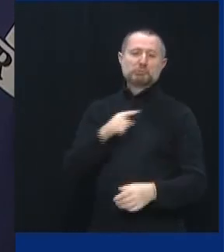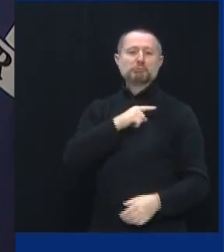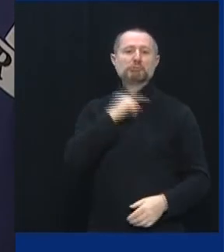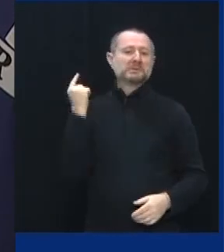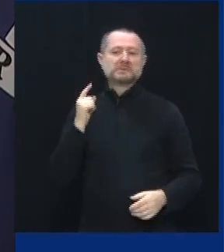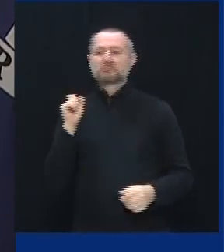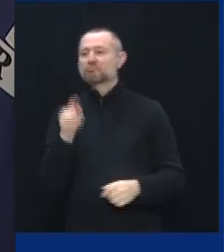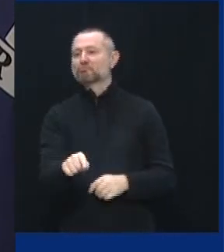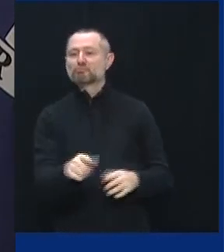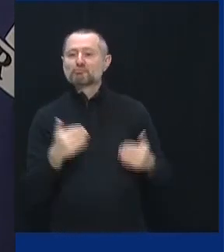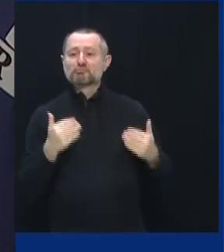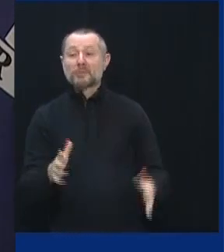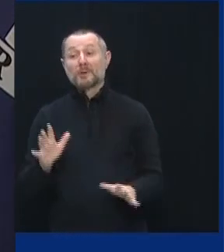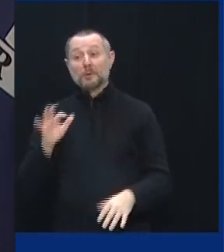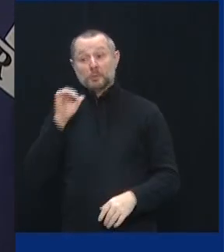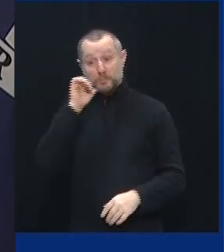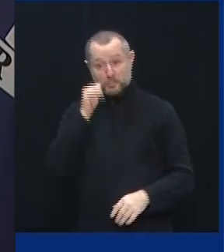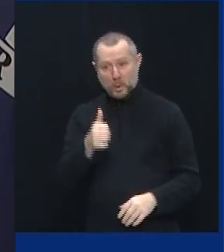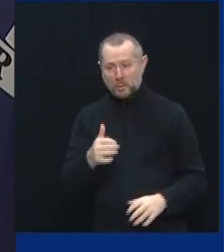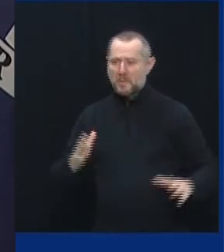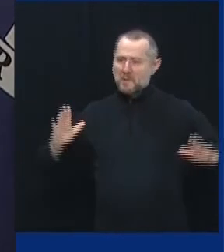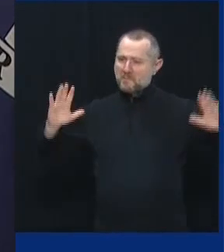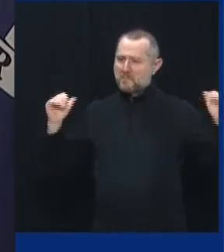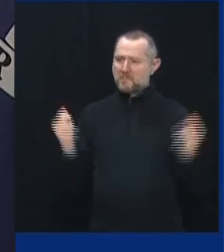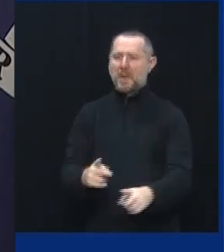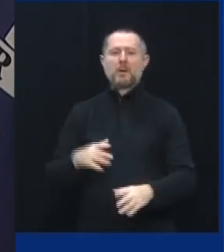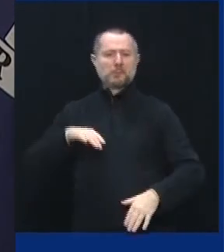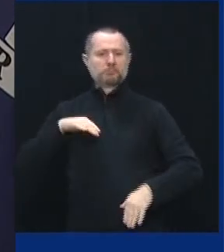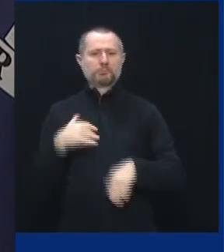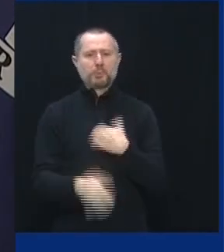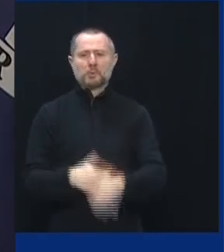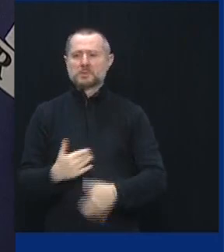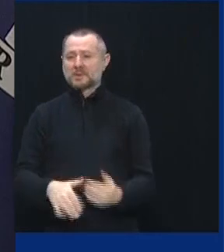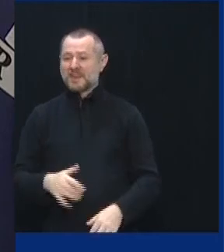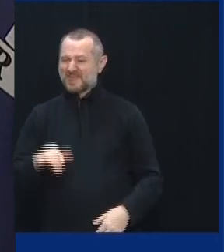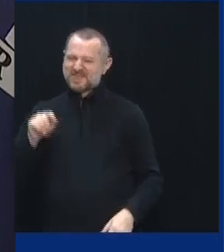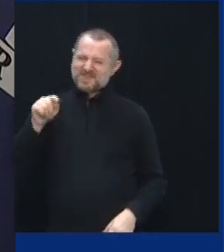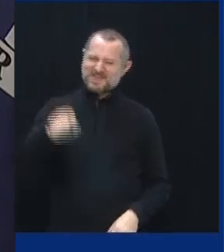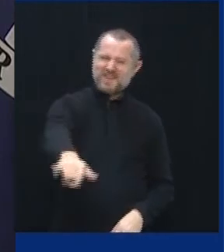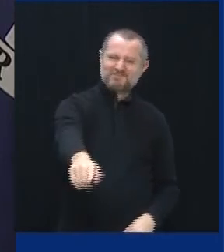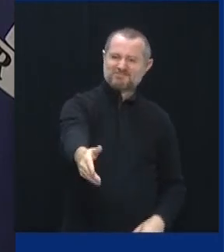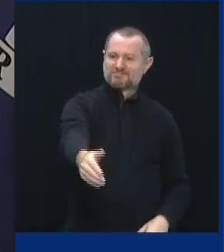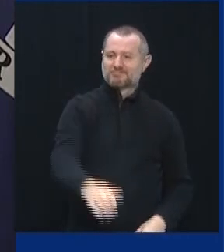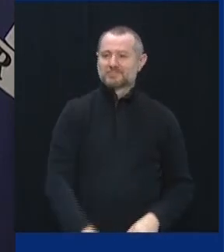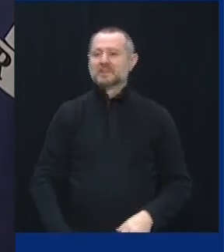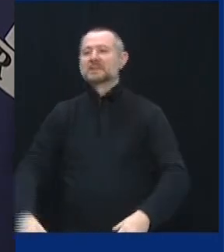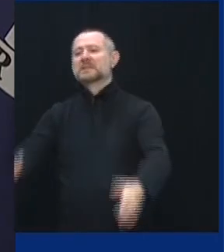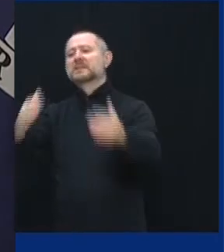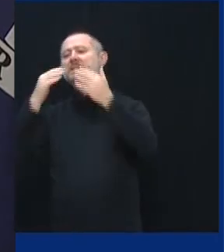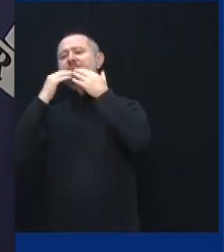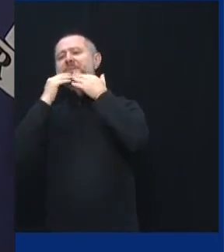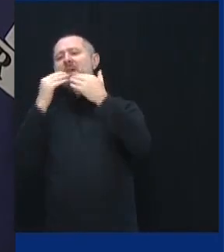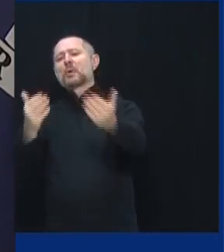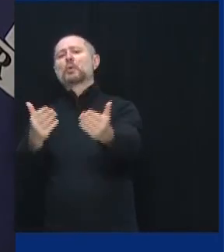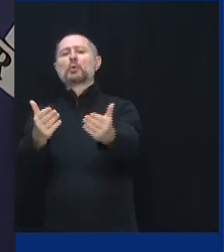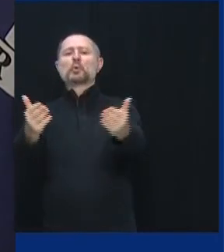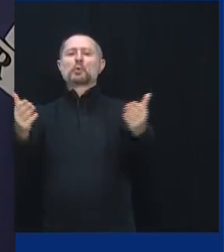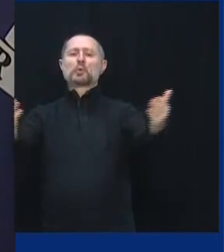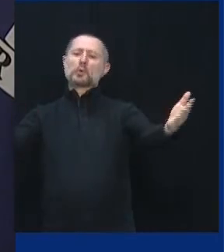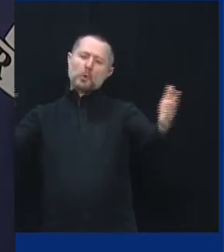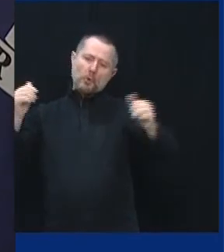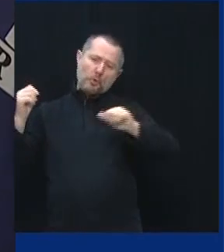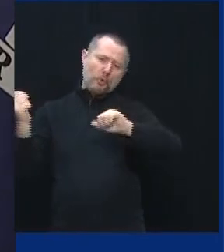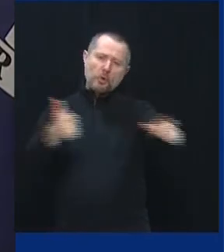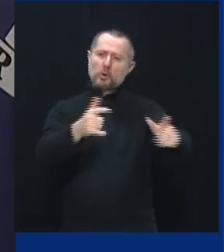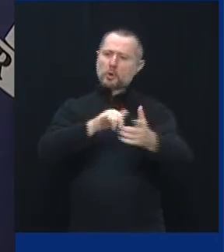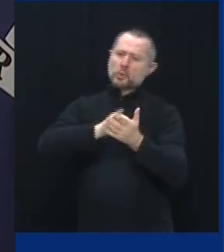tomorrow we'll be back at business. And that's it. Thank you all New Yorkers for